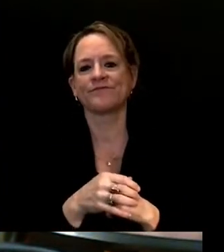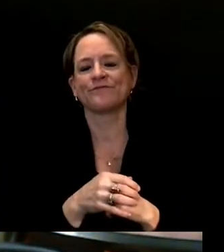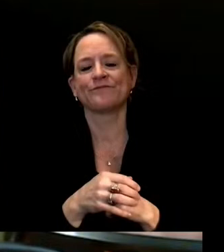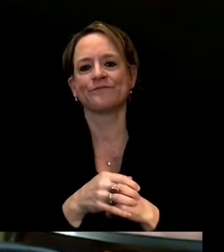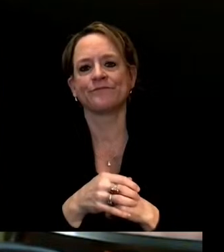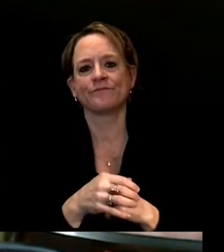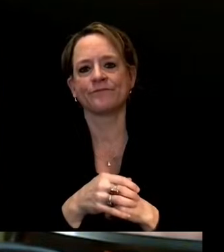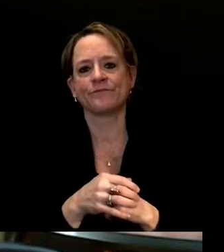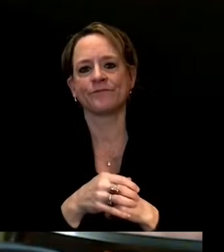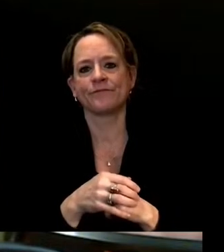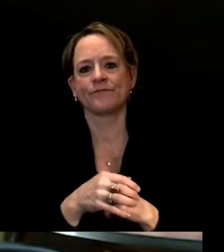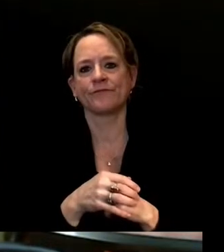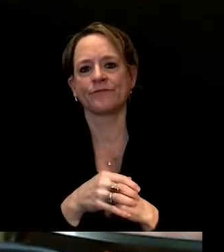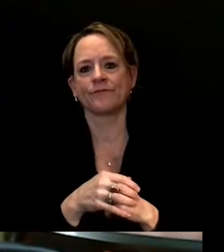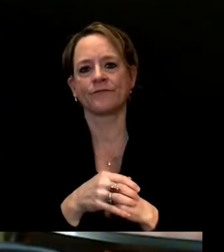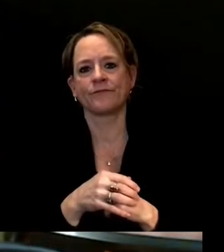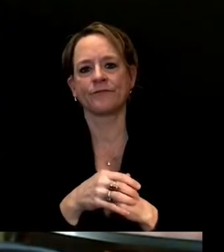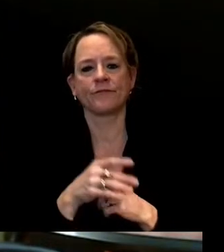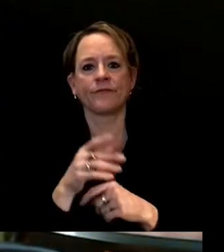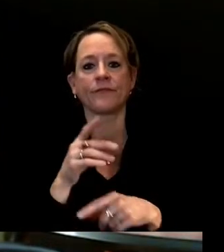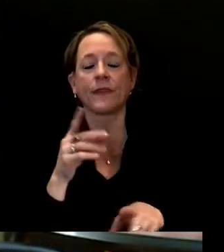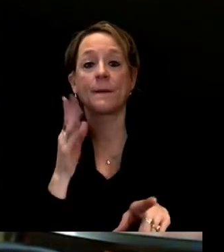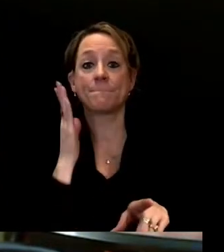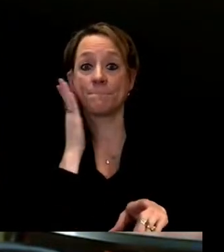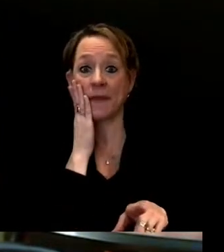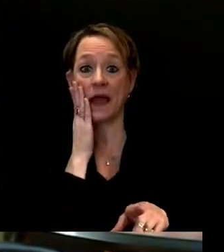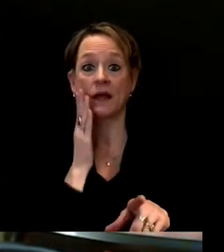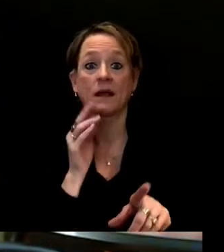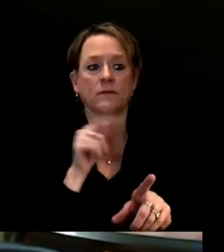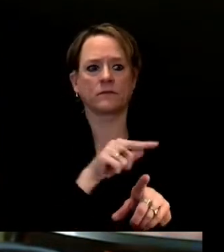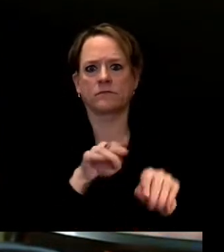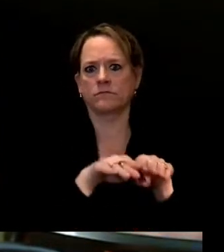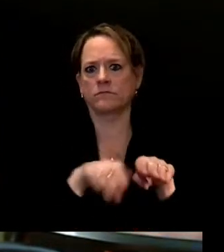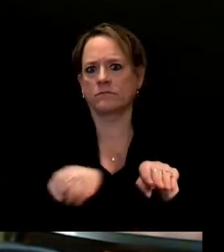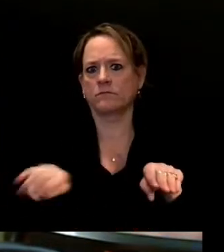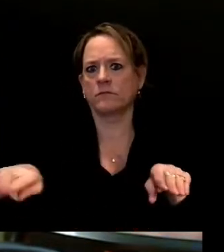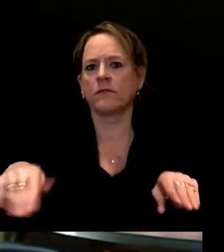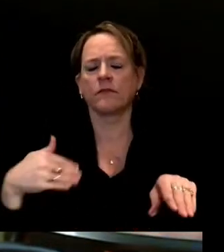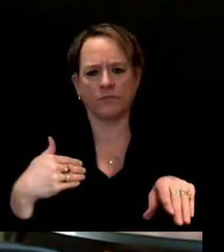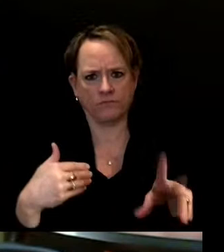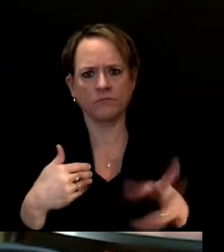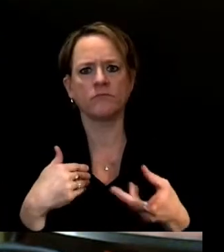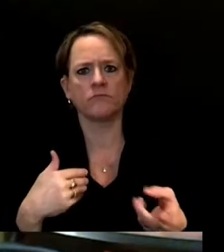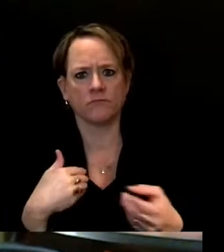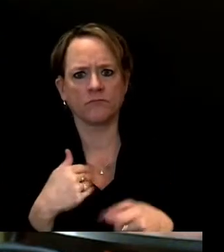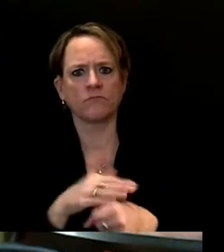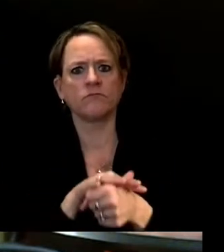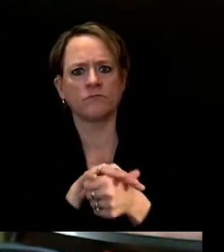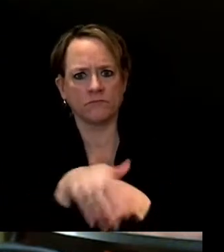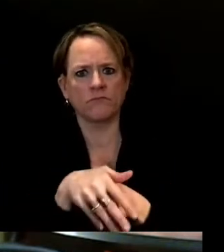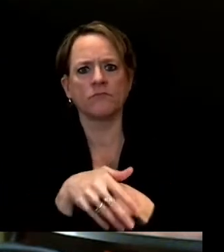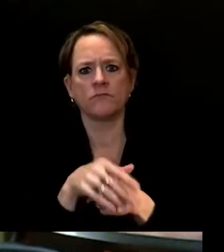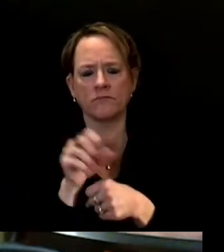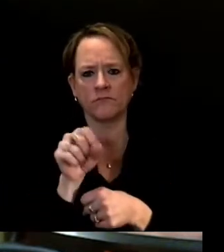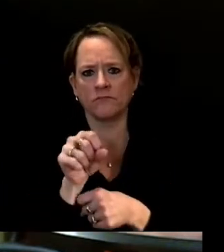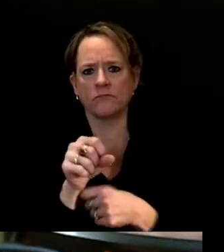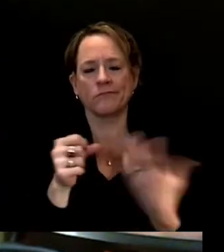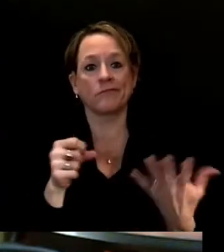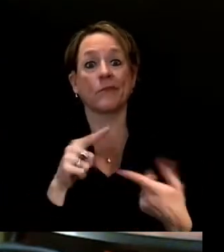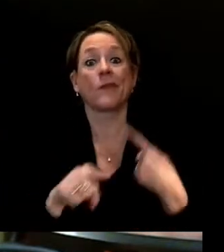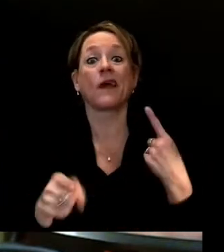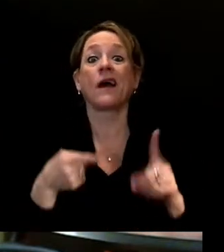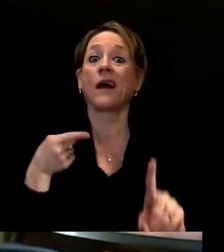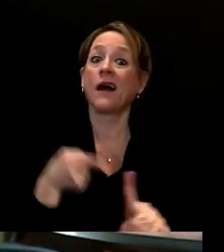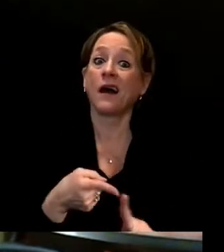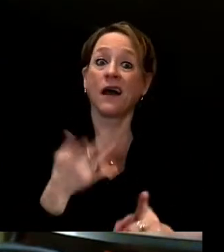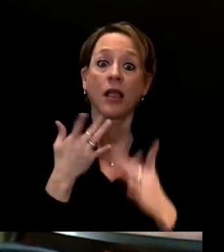not the brick and mortar sort of physical infrastructure. What we need is people to do the work. And